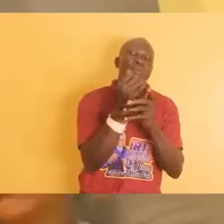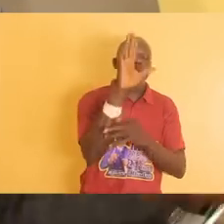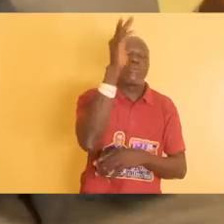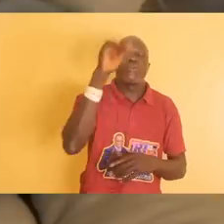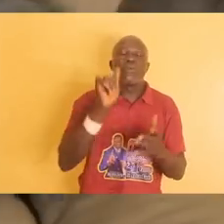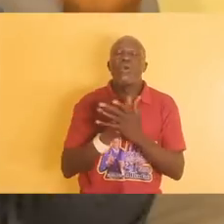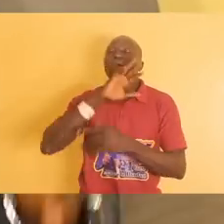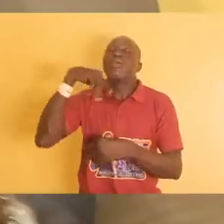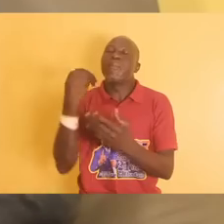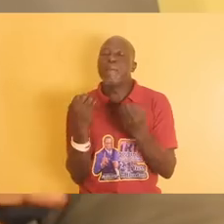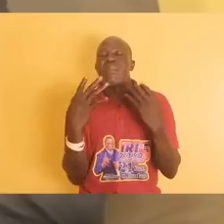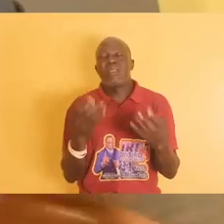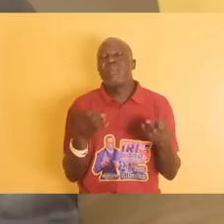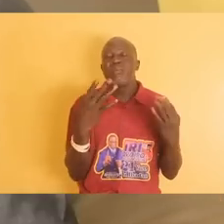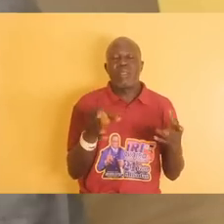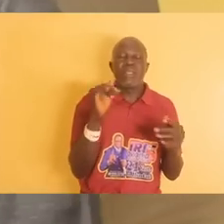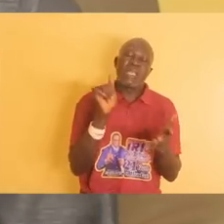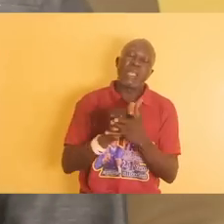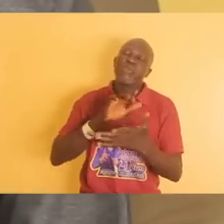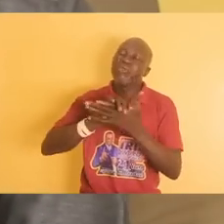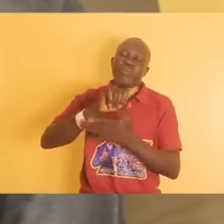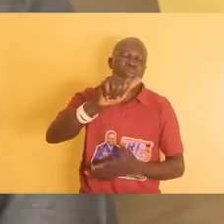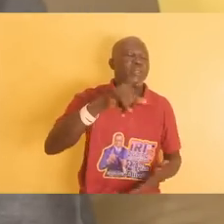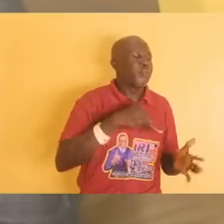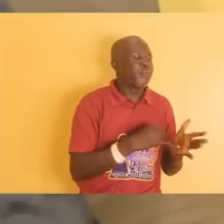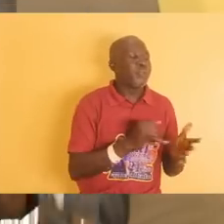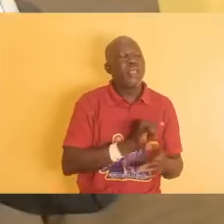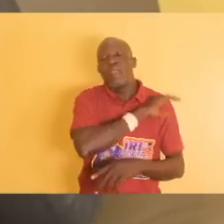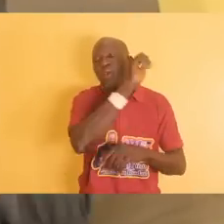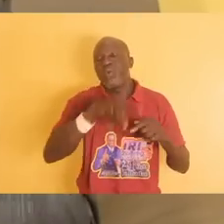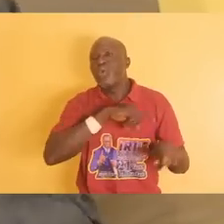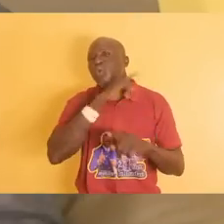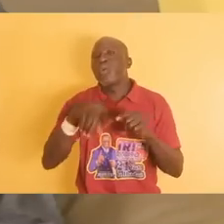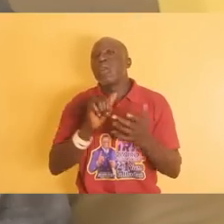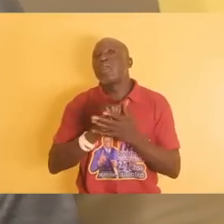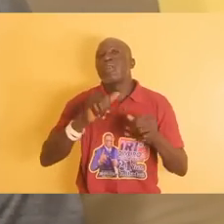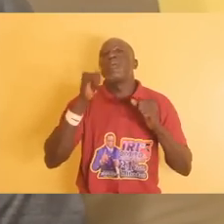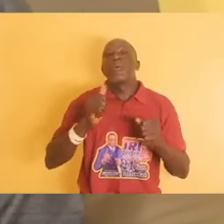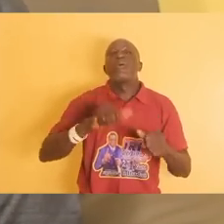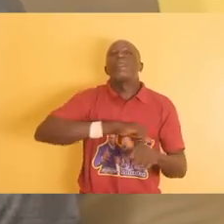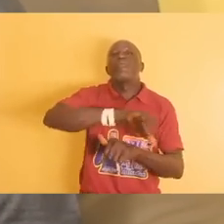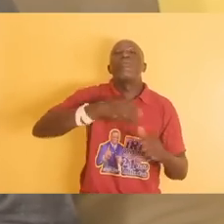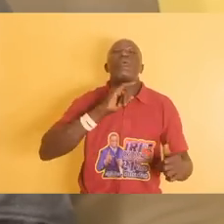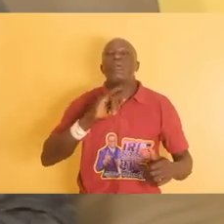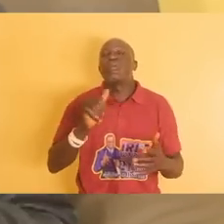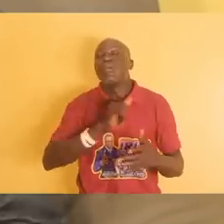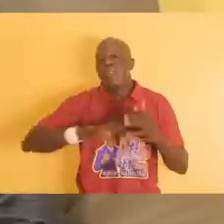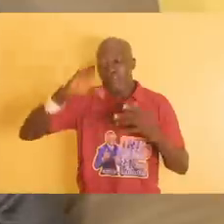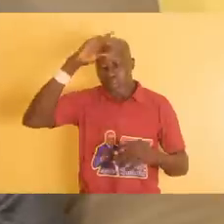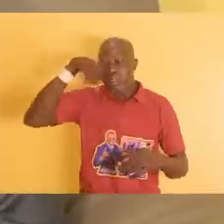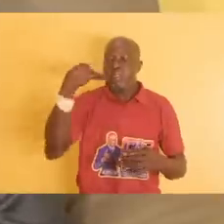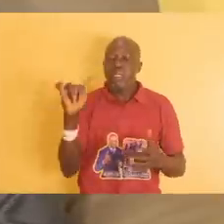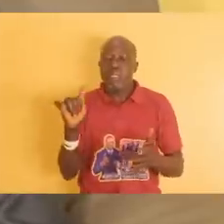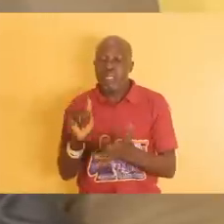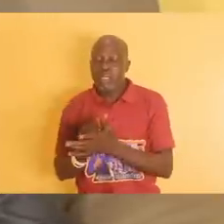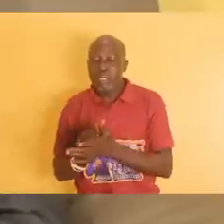and your body. As to believe it, as powerful as oil is. A